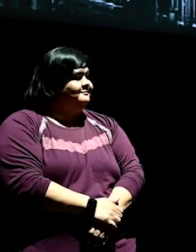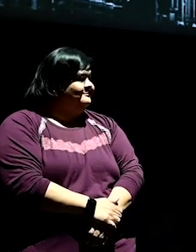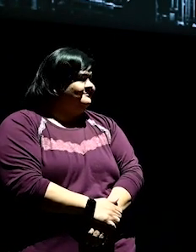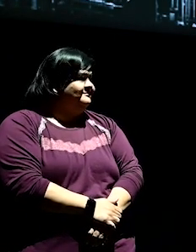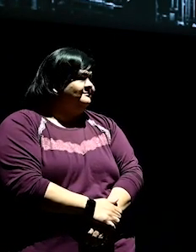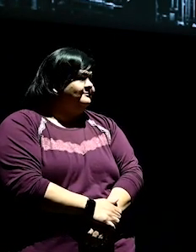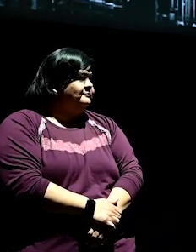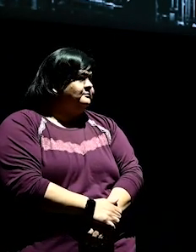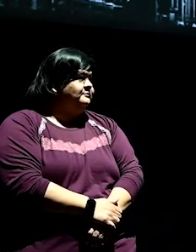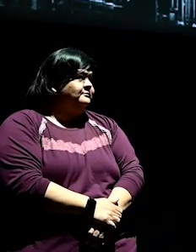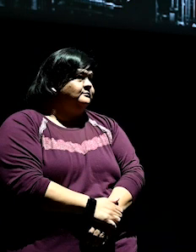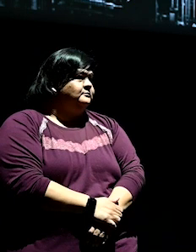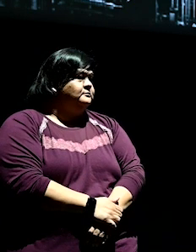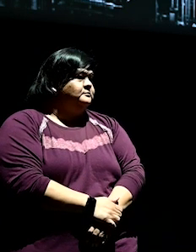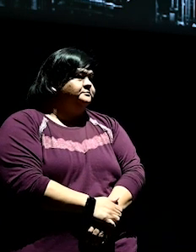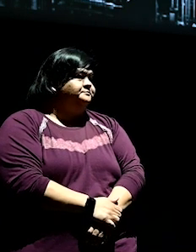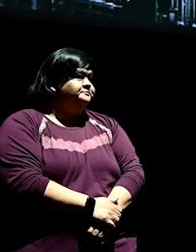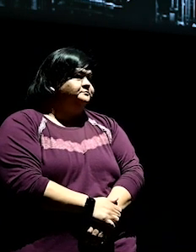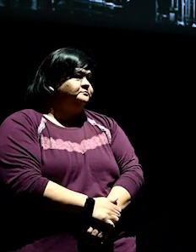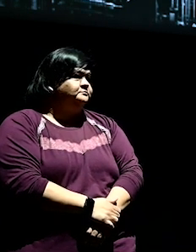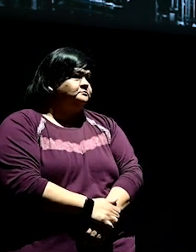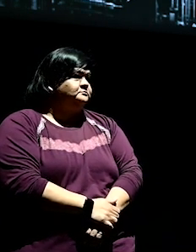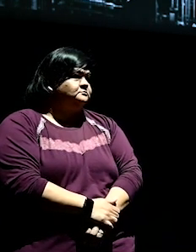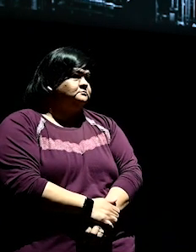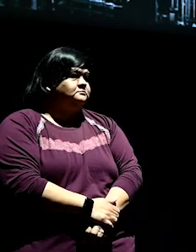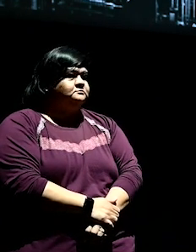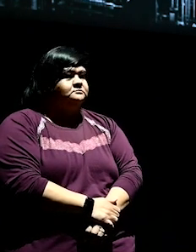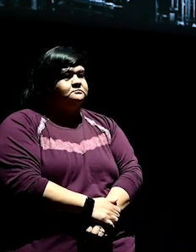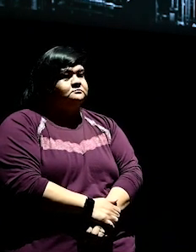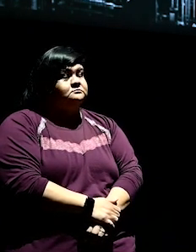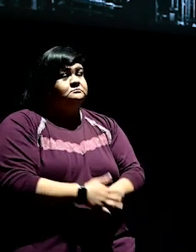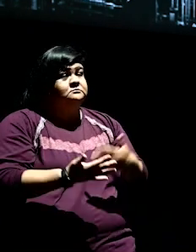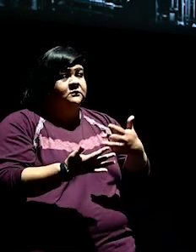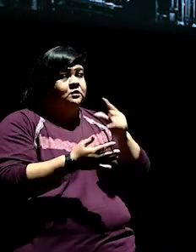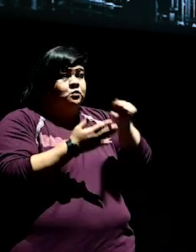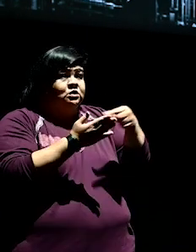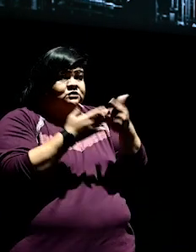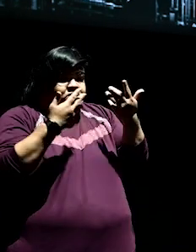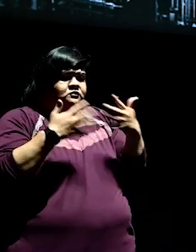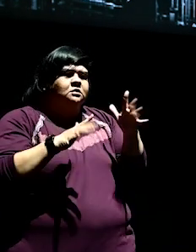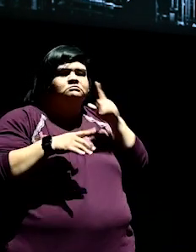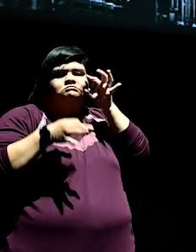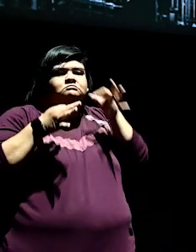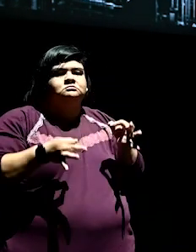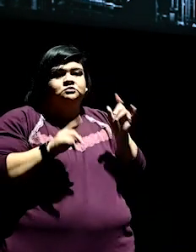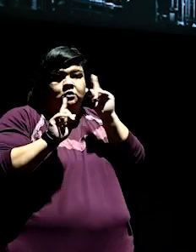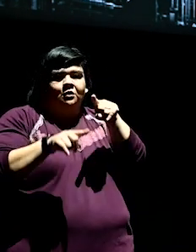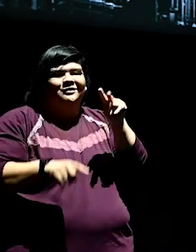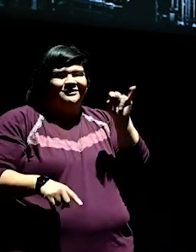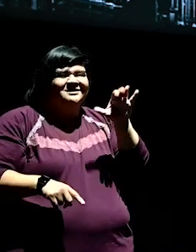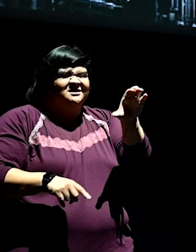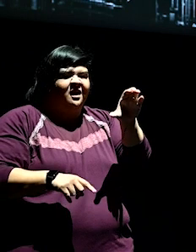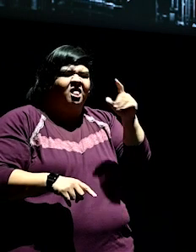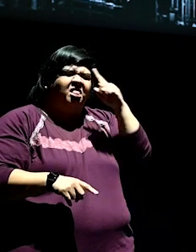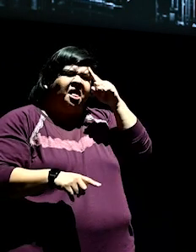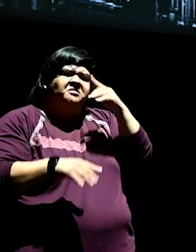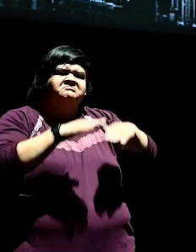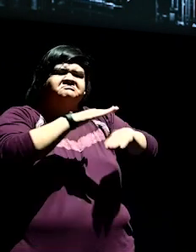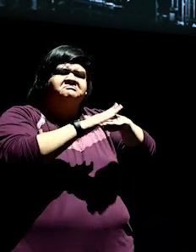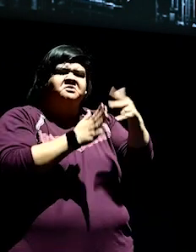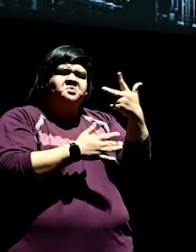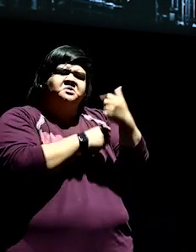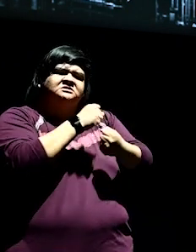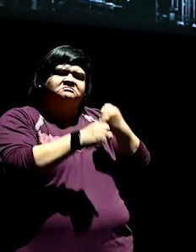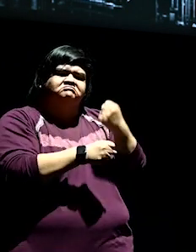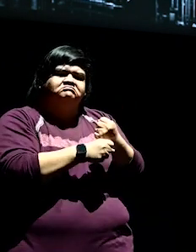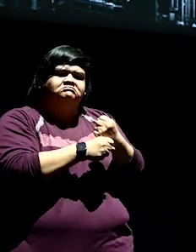After graduating, it was my decision to go to New York City, and I thought I would be there for 3 years. I thought